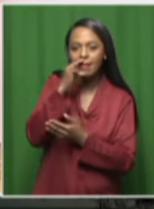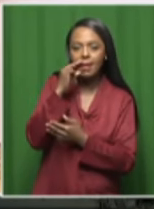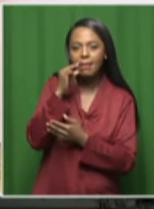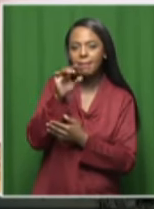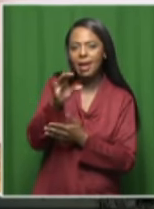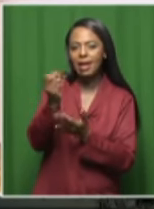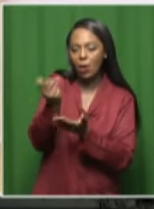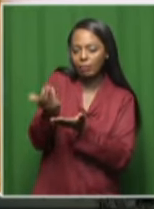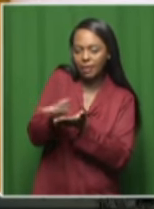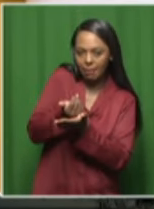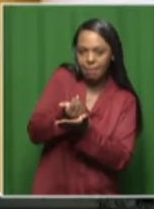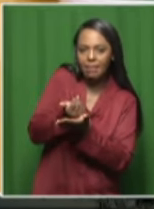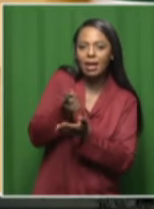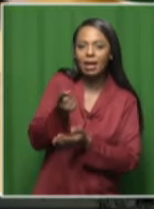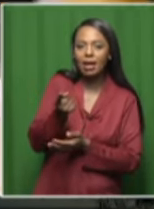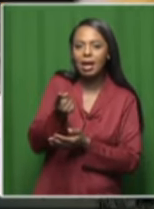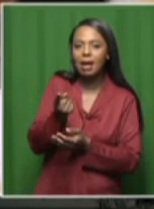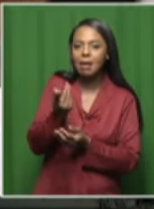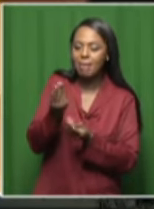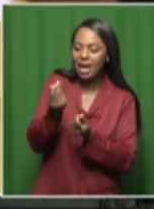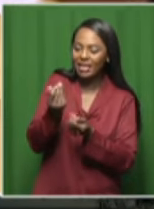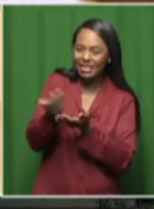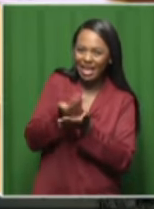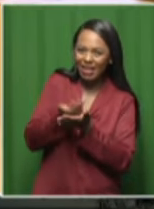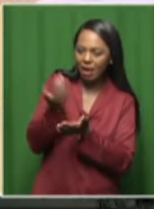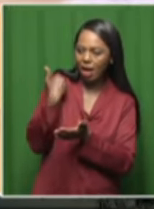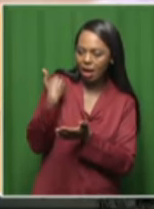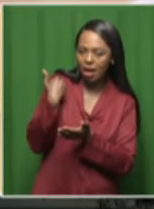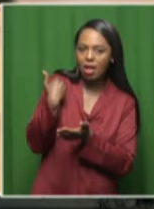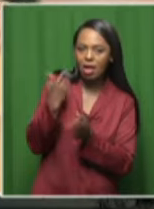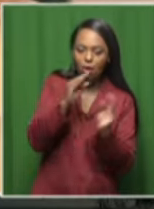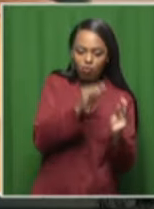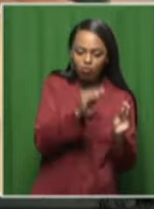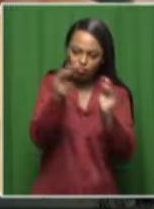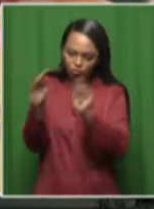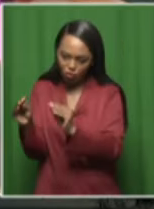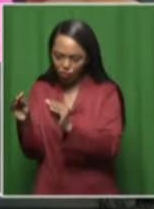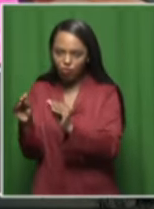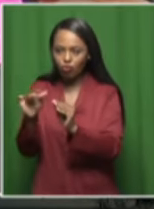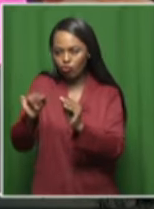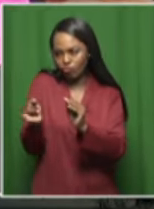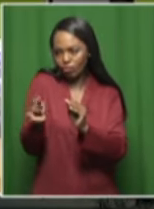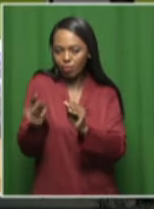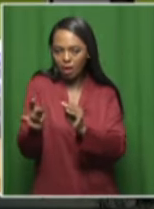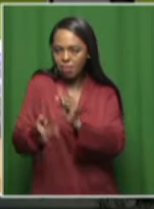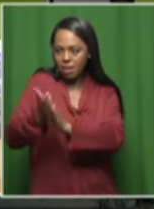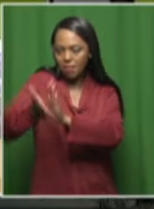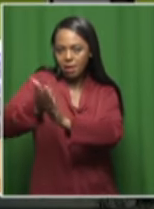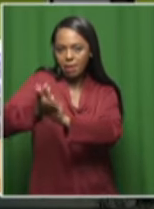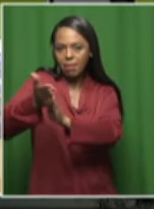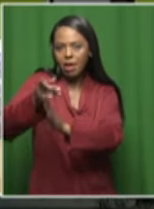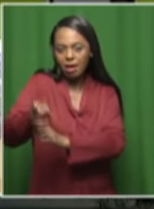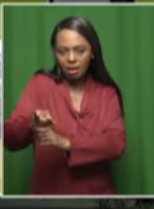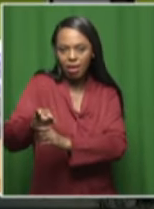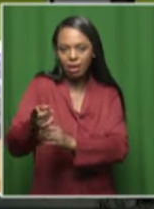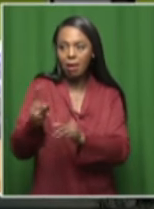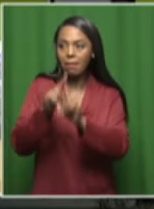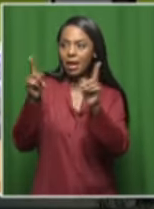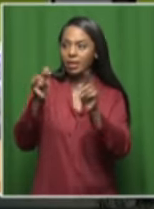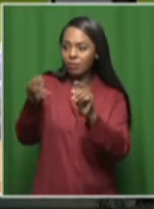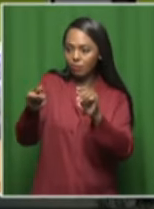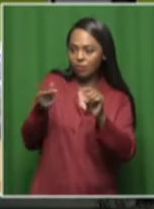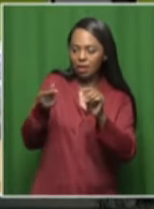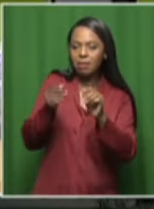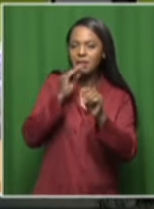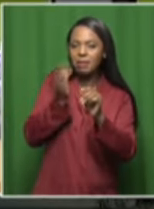some of the money that you've already saved and move it into this accessible pot to get it going. Otherwise, there'll be nothing there on day one. And then